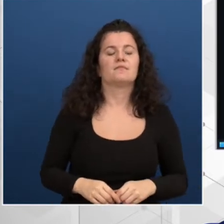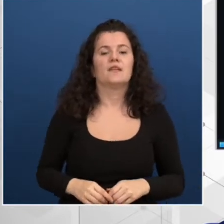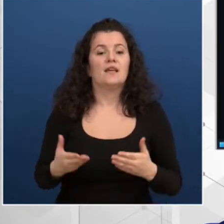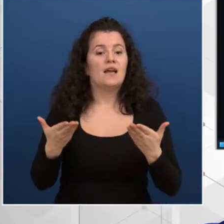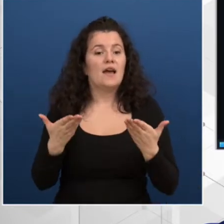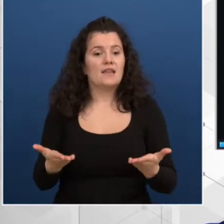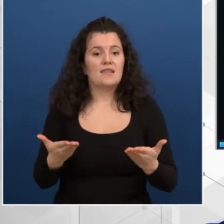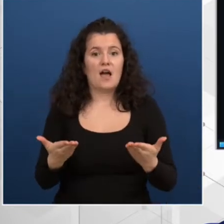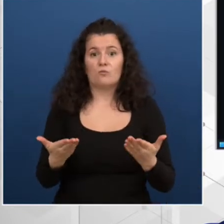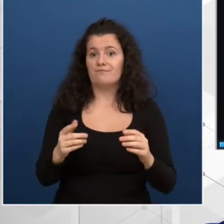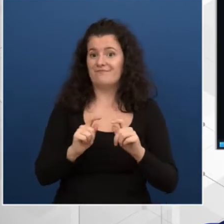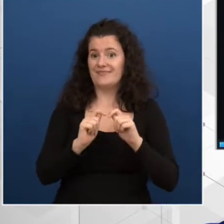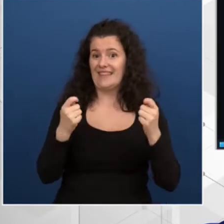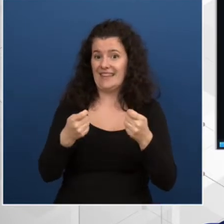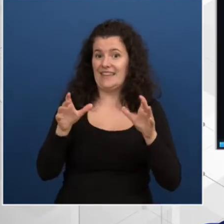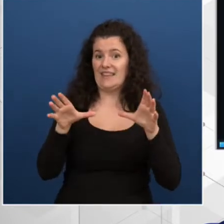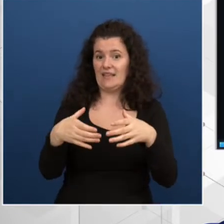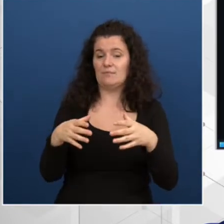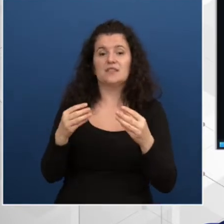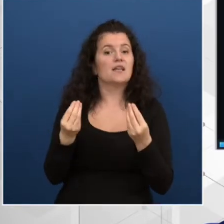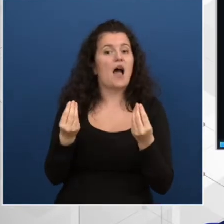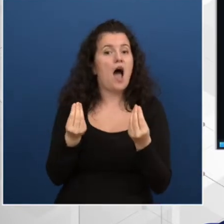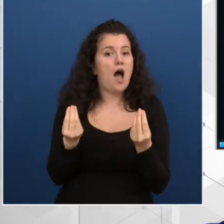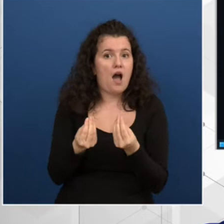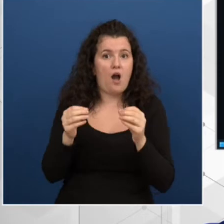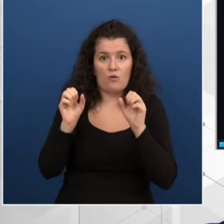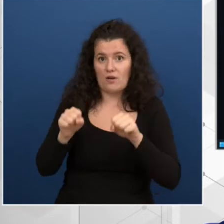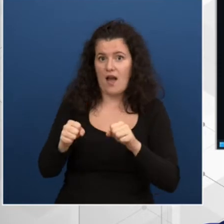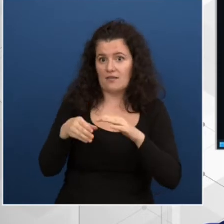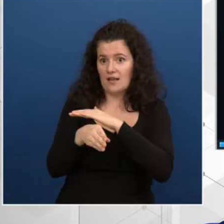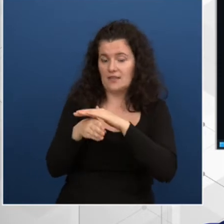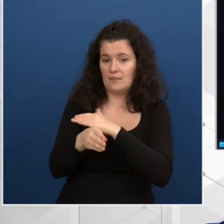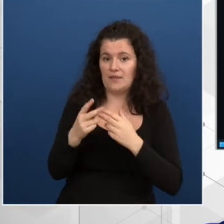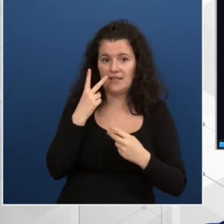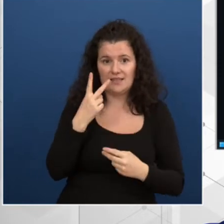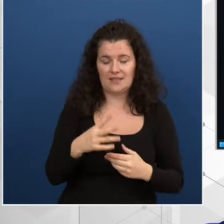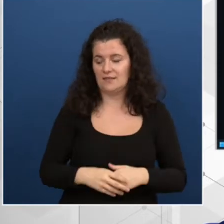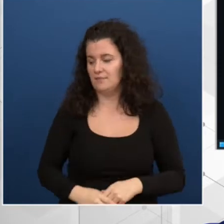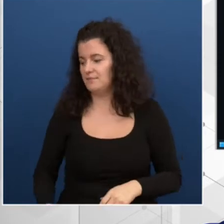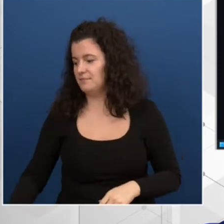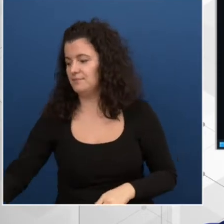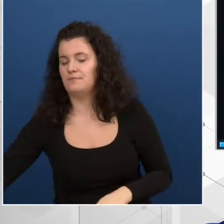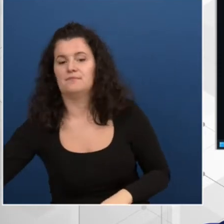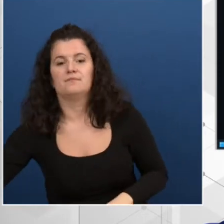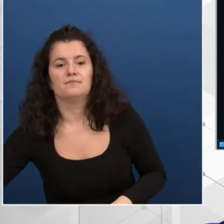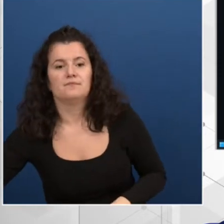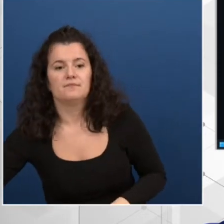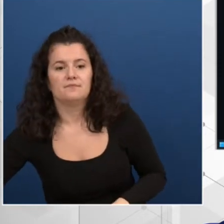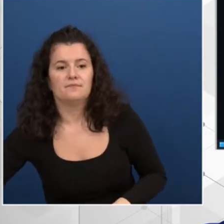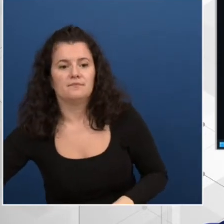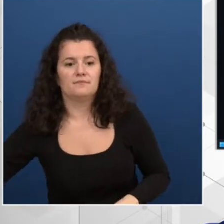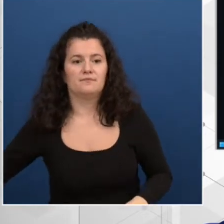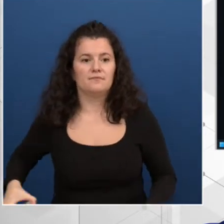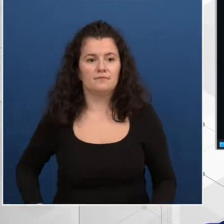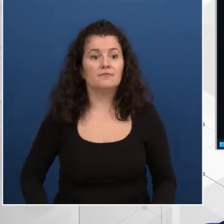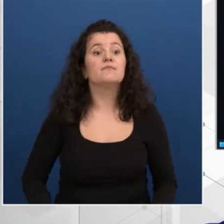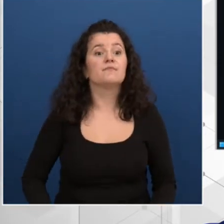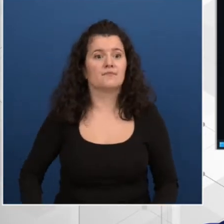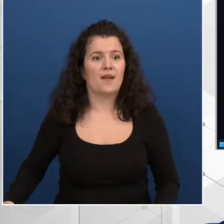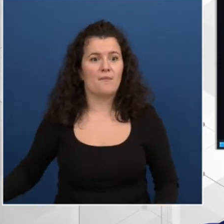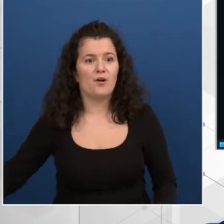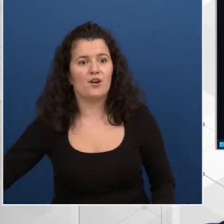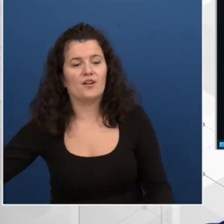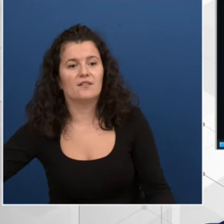Azure pipeline. The tests use Axe Core, which is the same scanning engine we use for accessibility insights for web, the extension Jacqueline just demoed, and